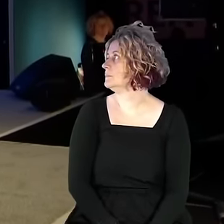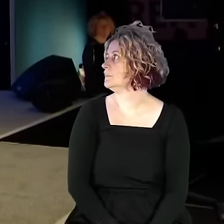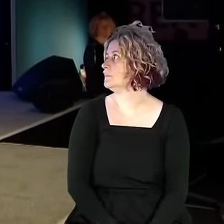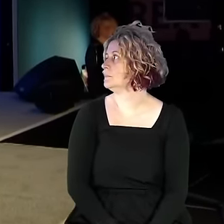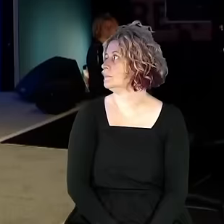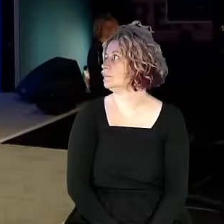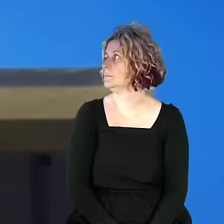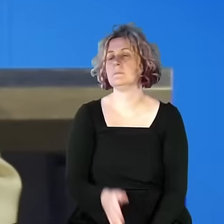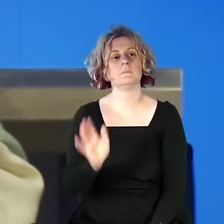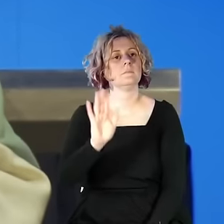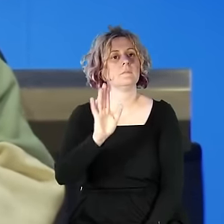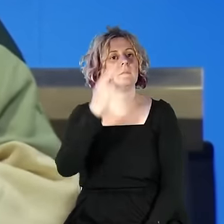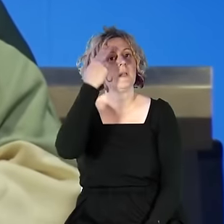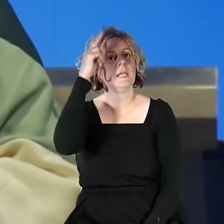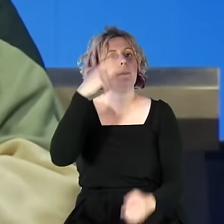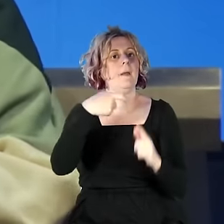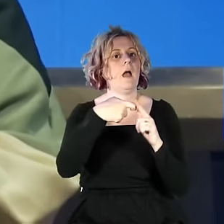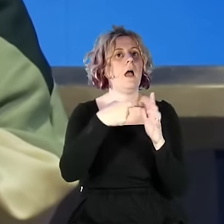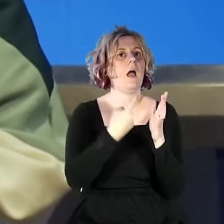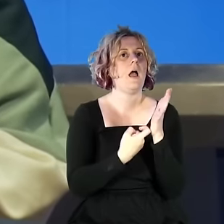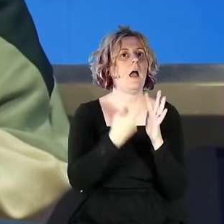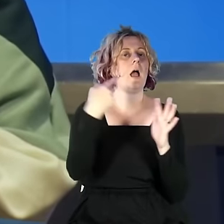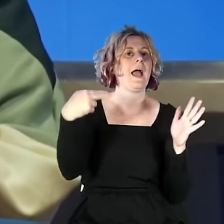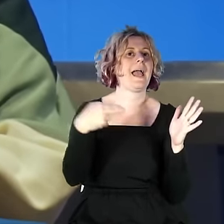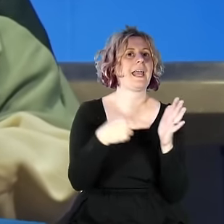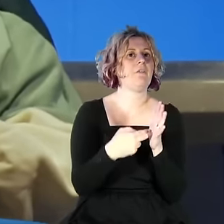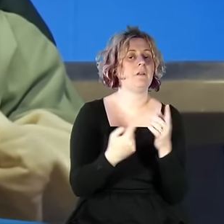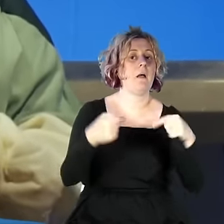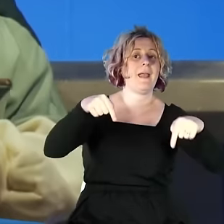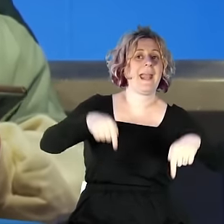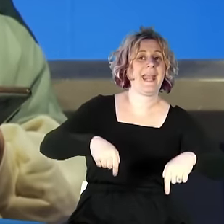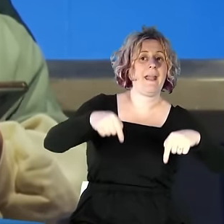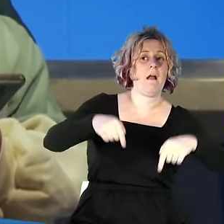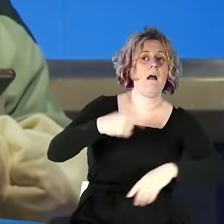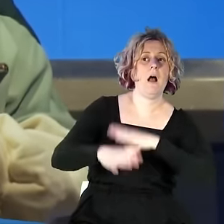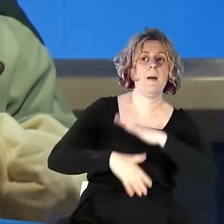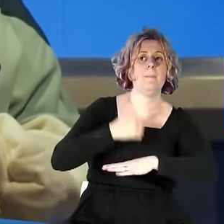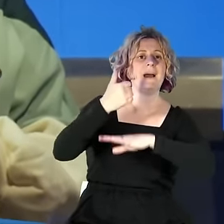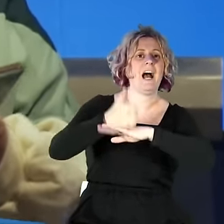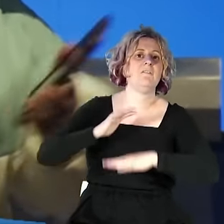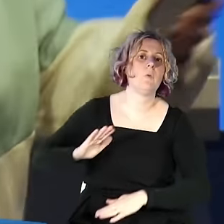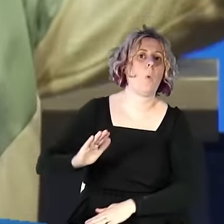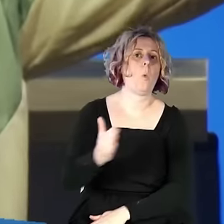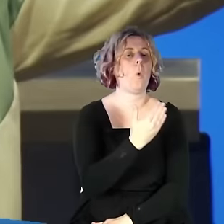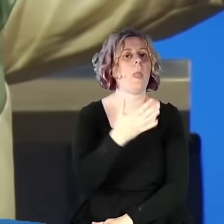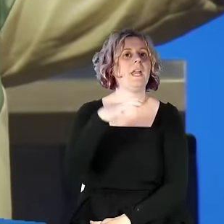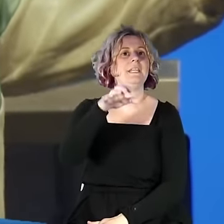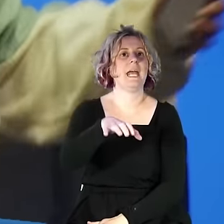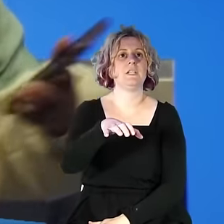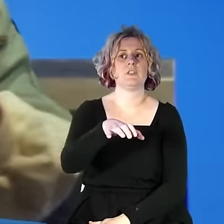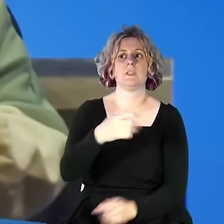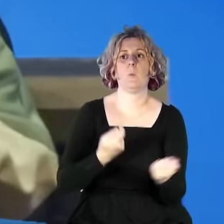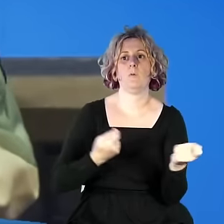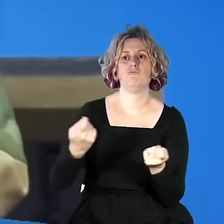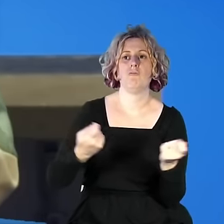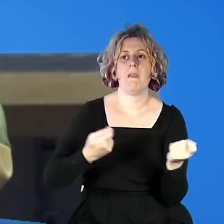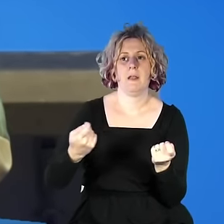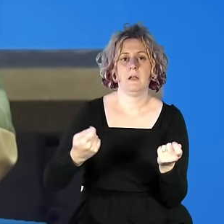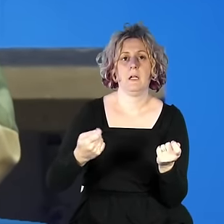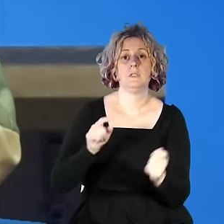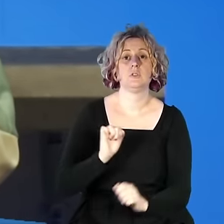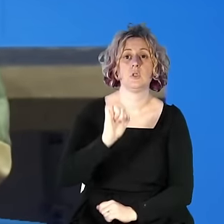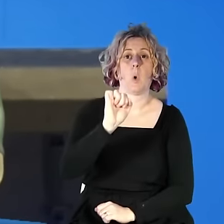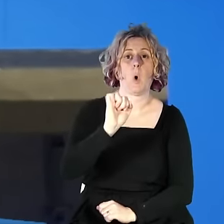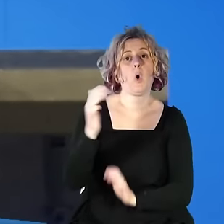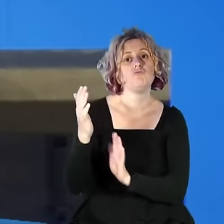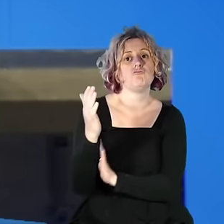my name is Karen, and I'm here on behalf of All Nations to run Base Camp venue, which is just to your right.